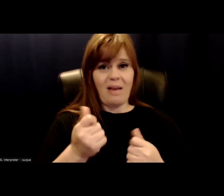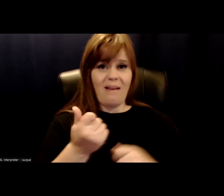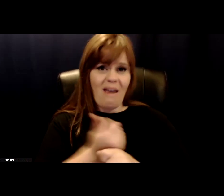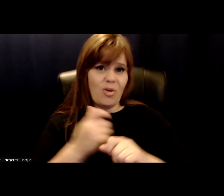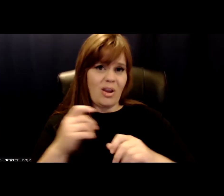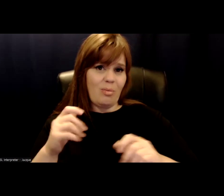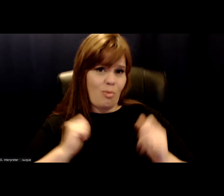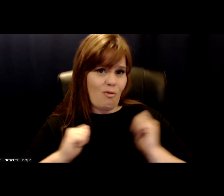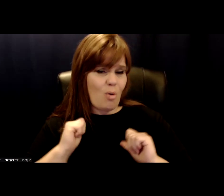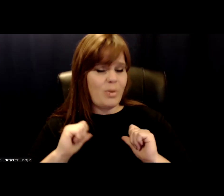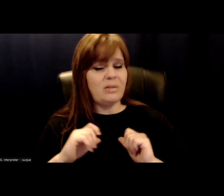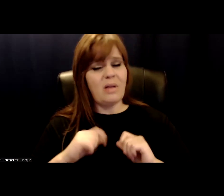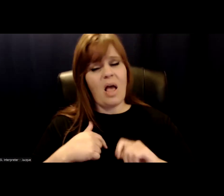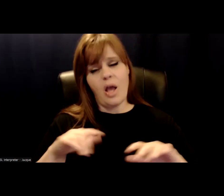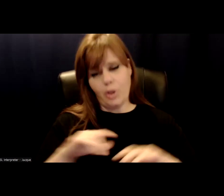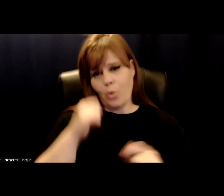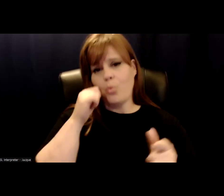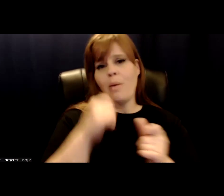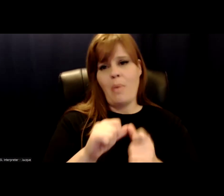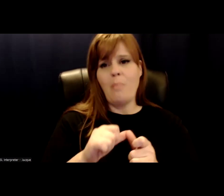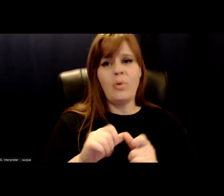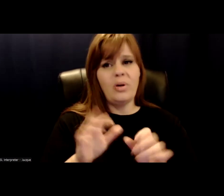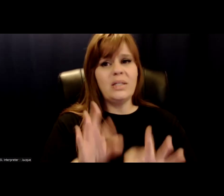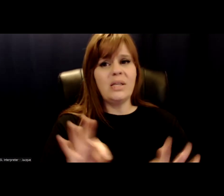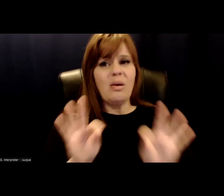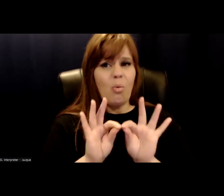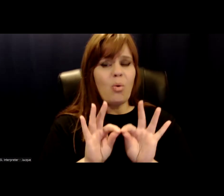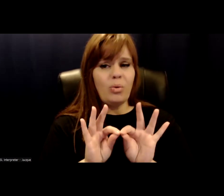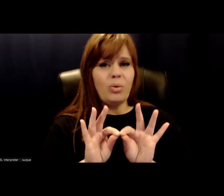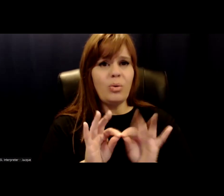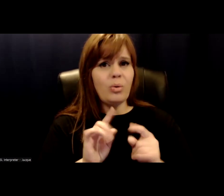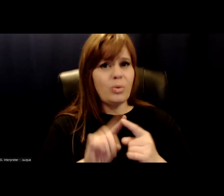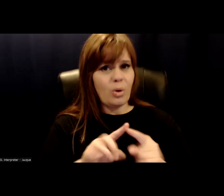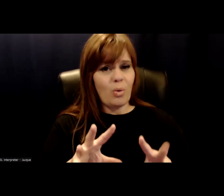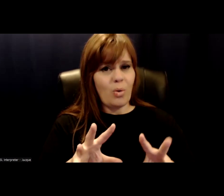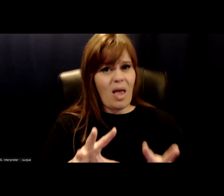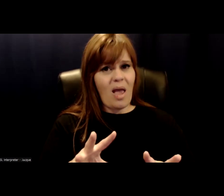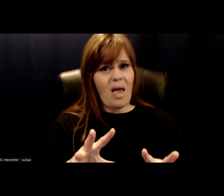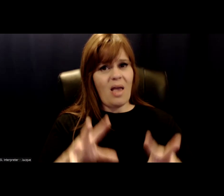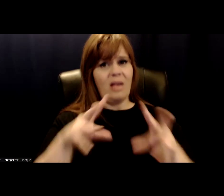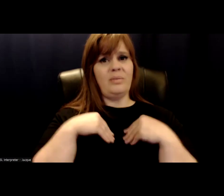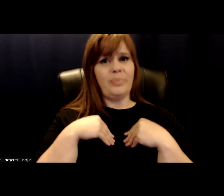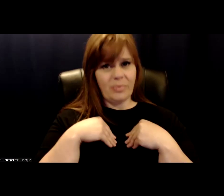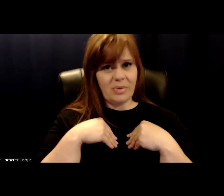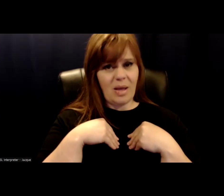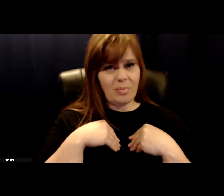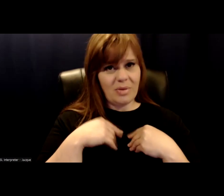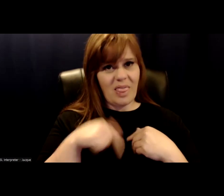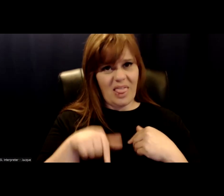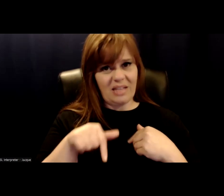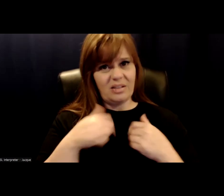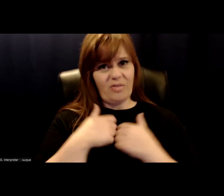that it is important to not only accept but embrace this vulnerability, because it is